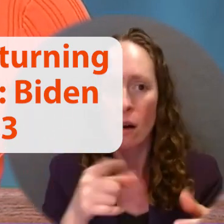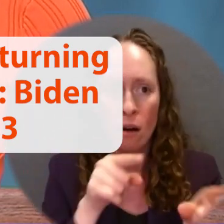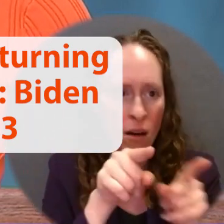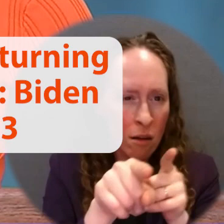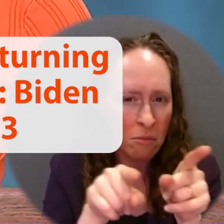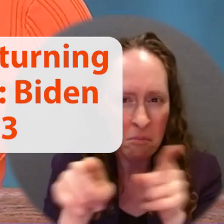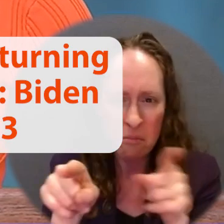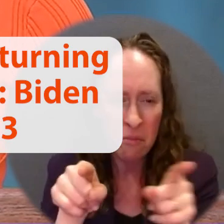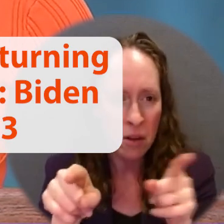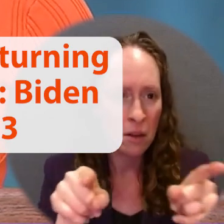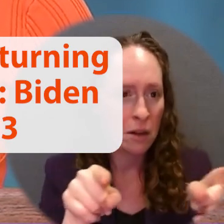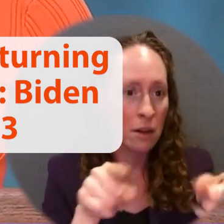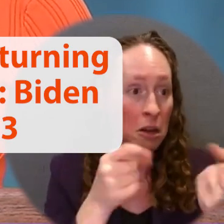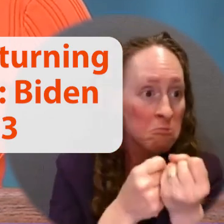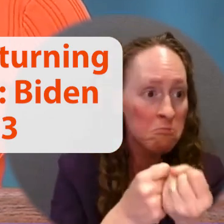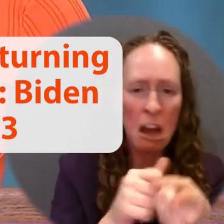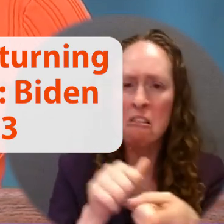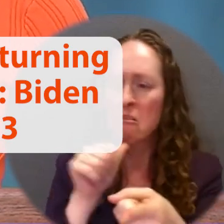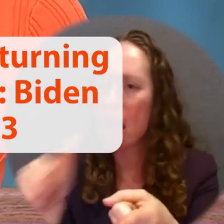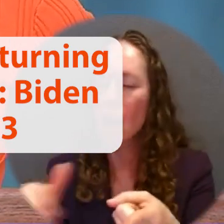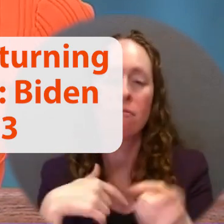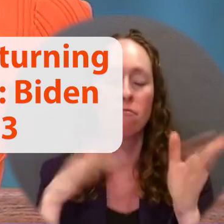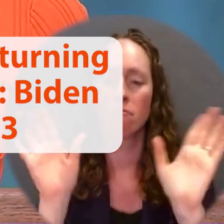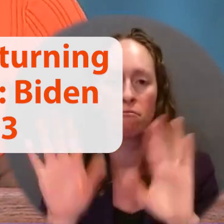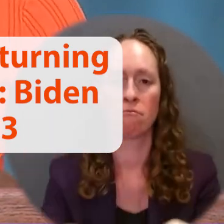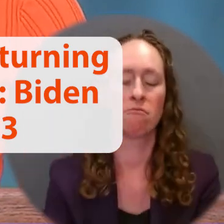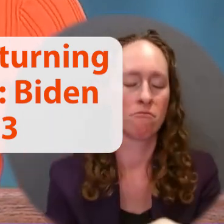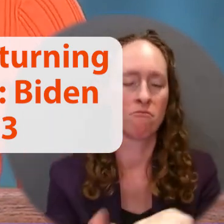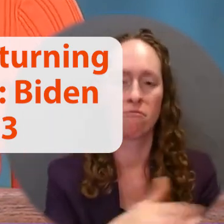say, and I said this a few times,